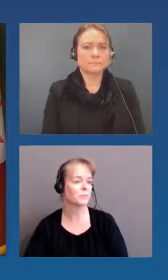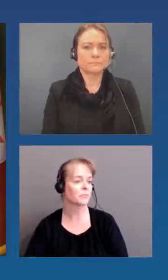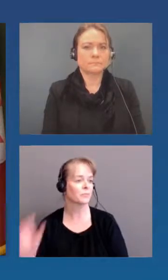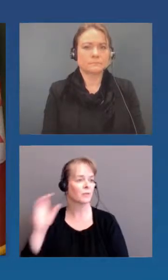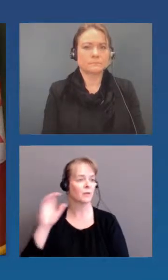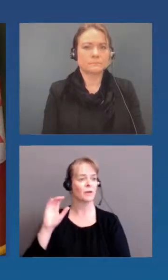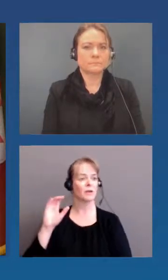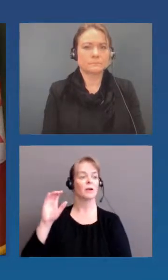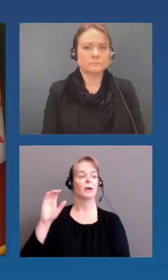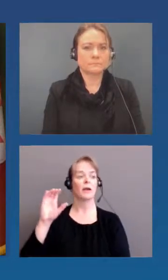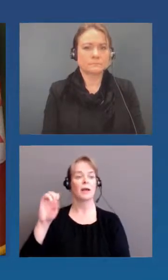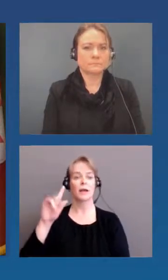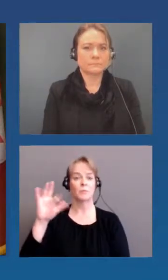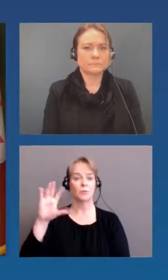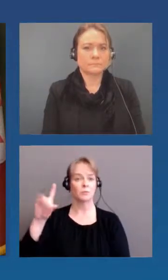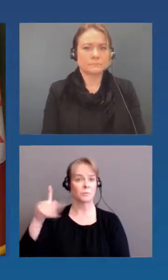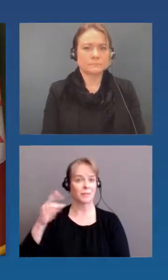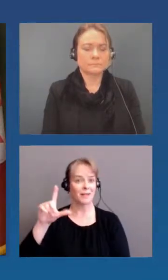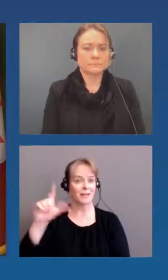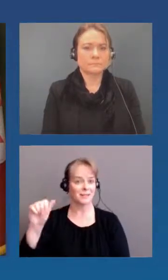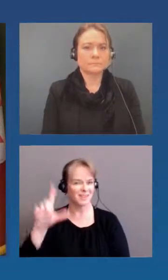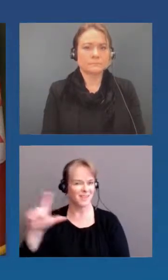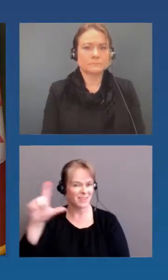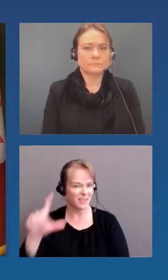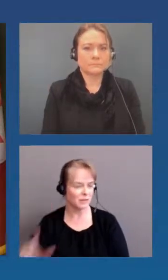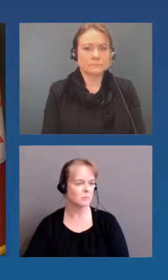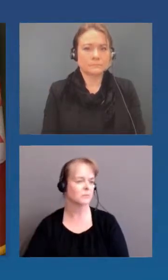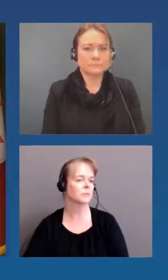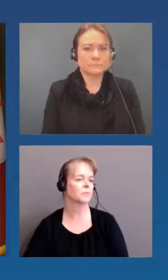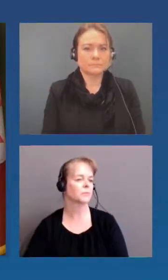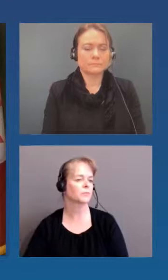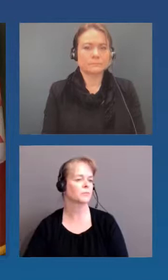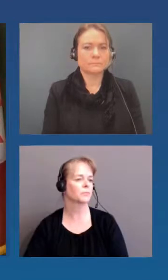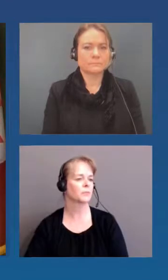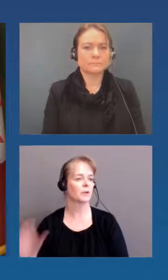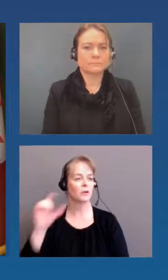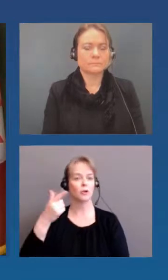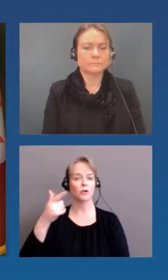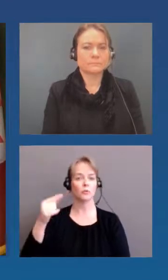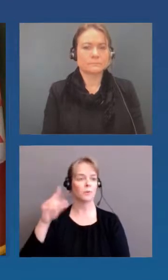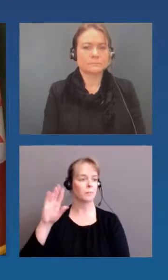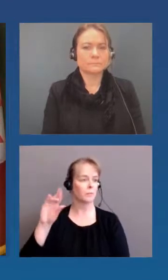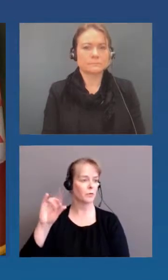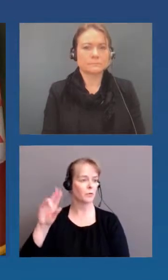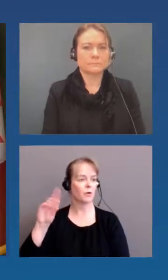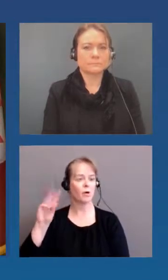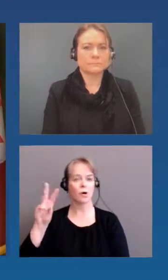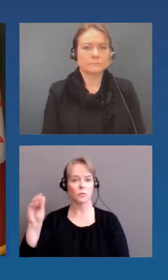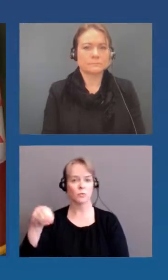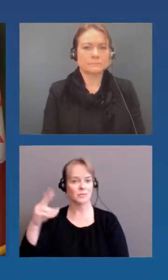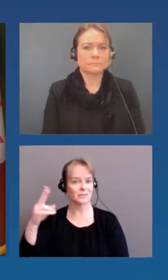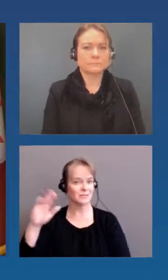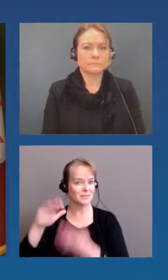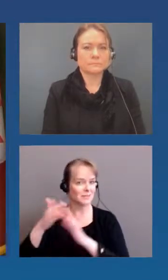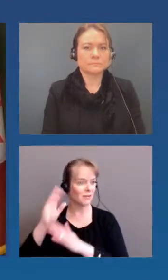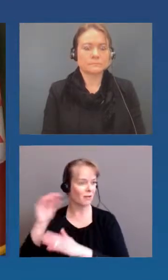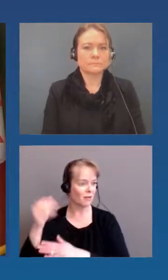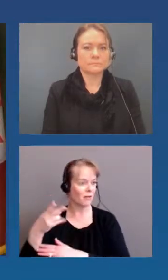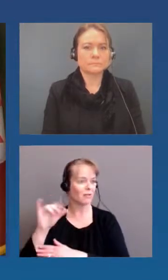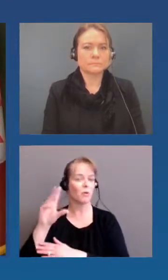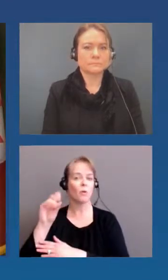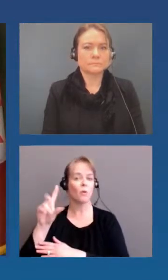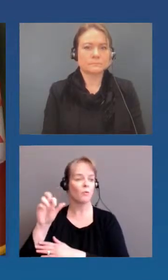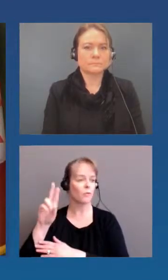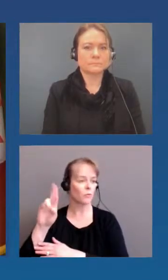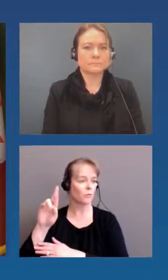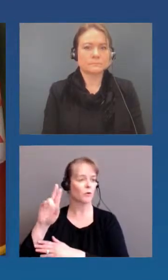Cobus Lakeside Center, St. Laurent Complex, and the Sawmill Creek Pool and Community Center. Again, I want to remind everyone